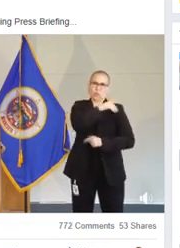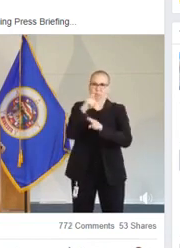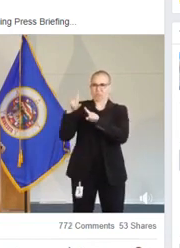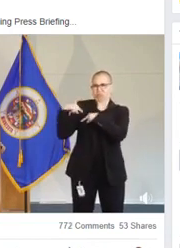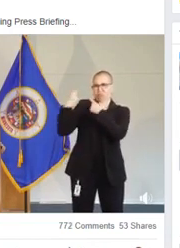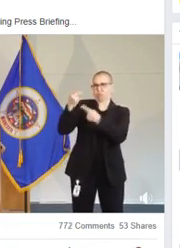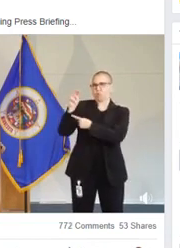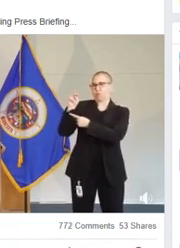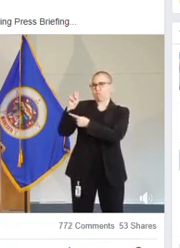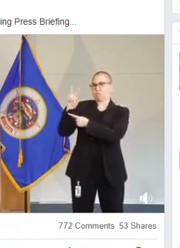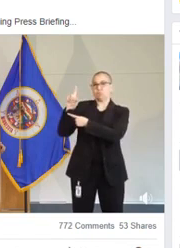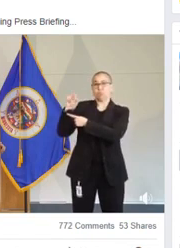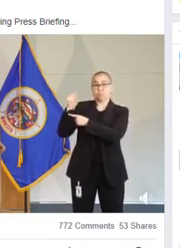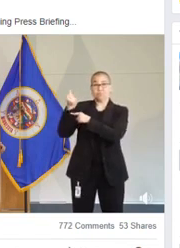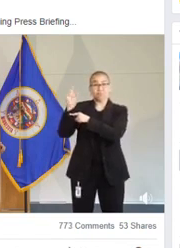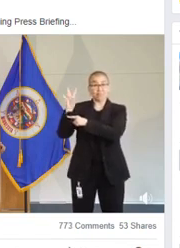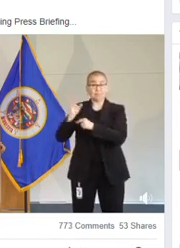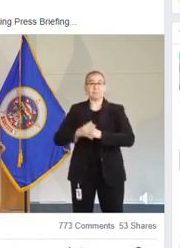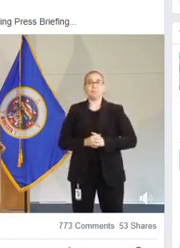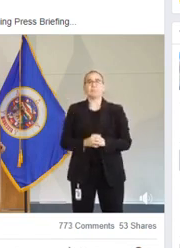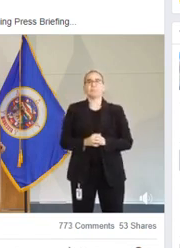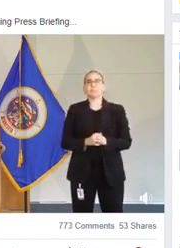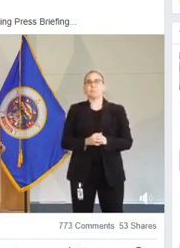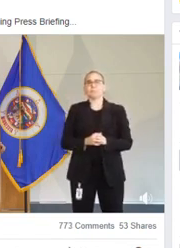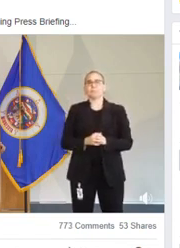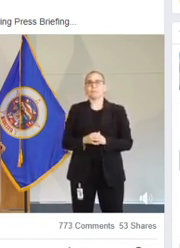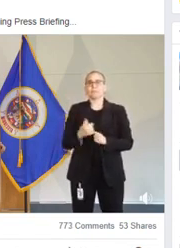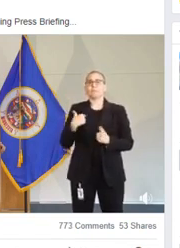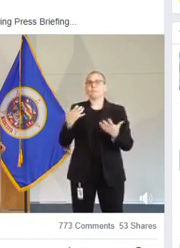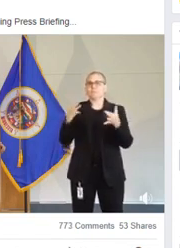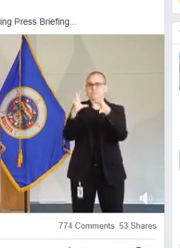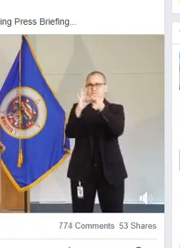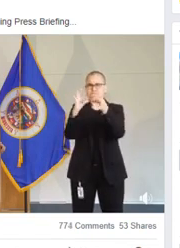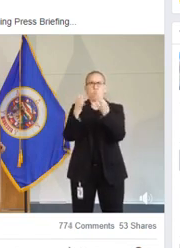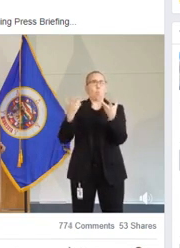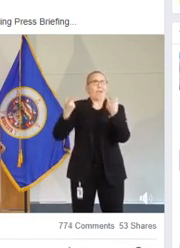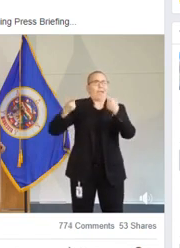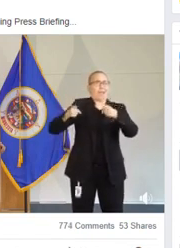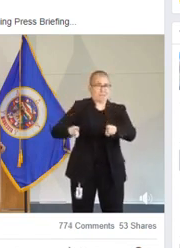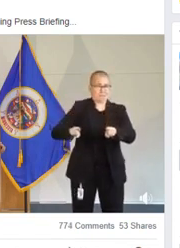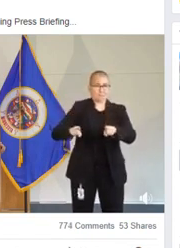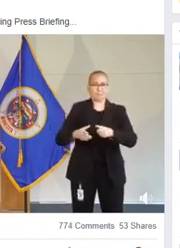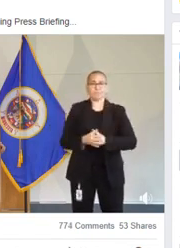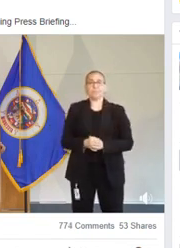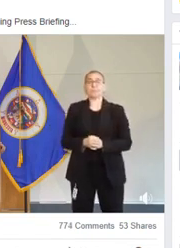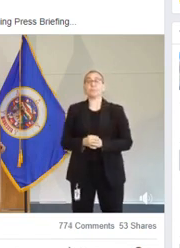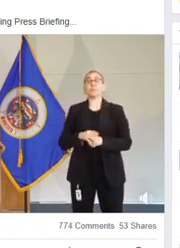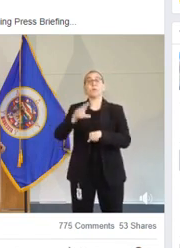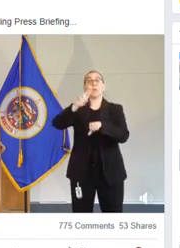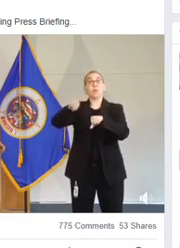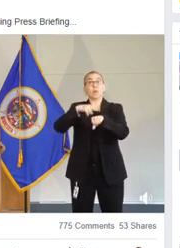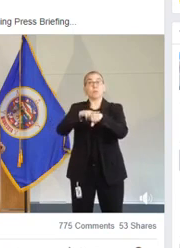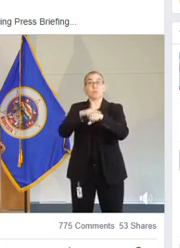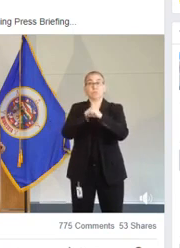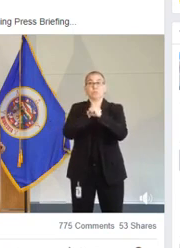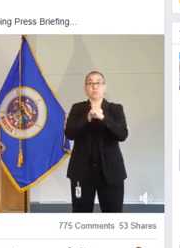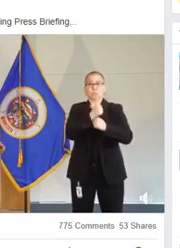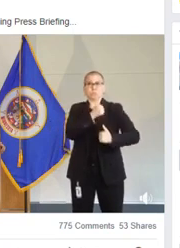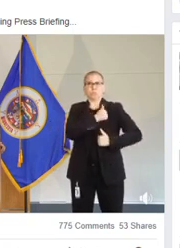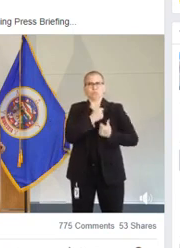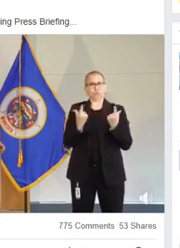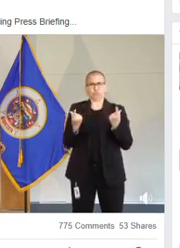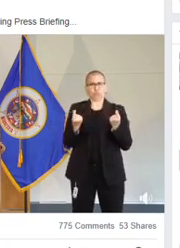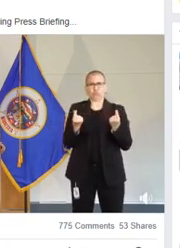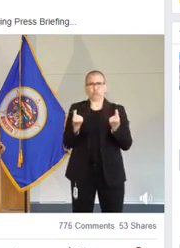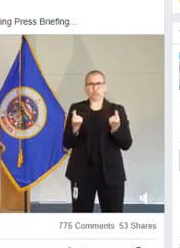2017. And what I'm going to describe this morning very quickly is the actions of the Minnesota National Guard since we were mobilized under